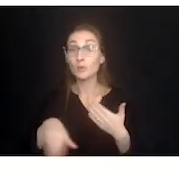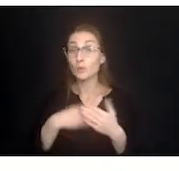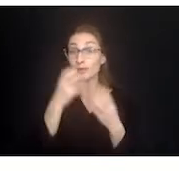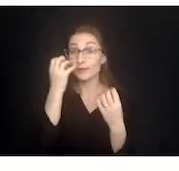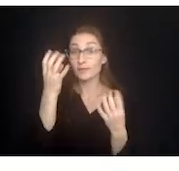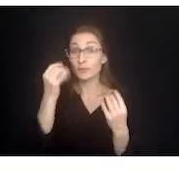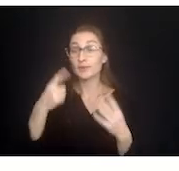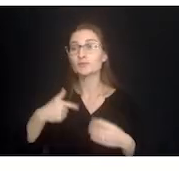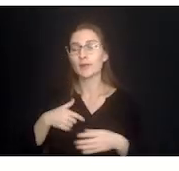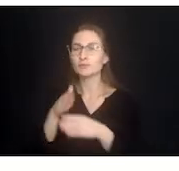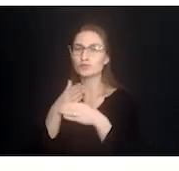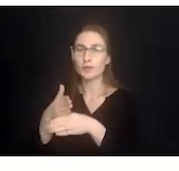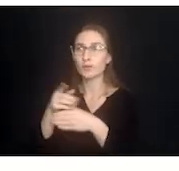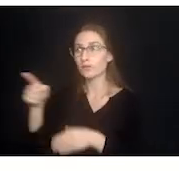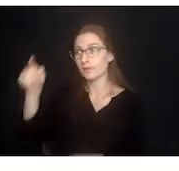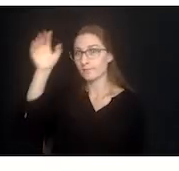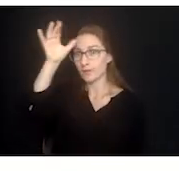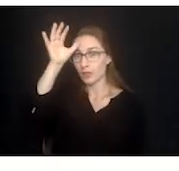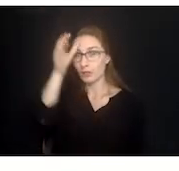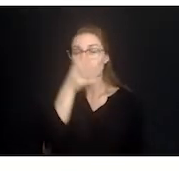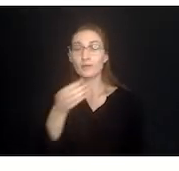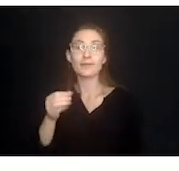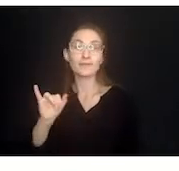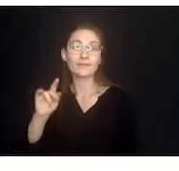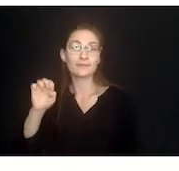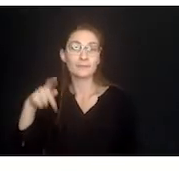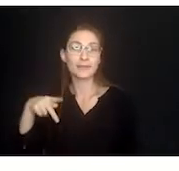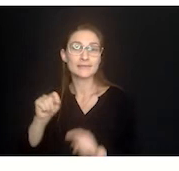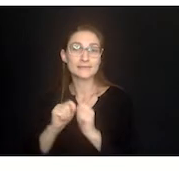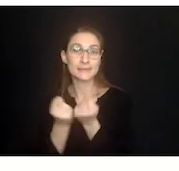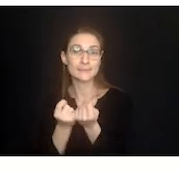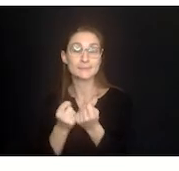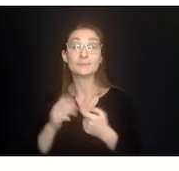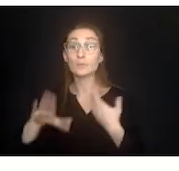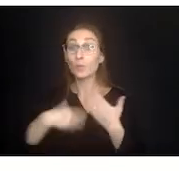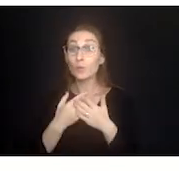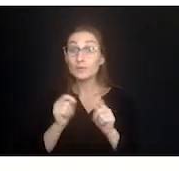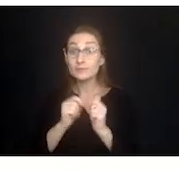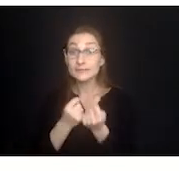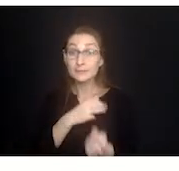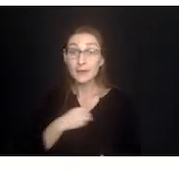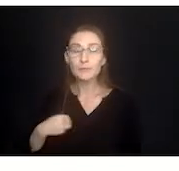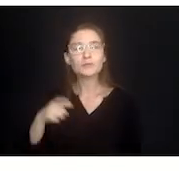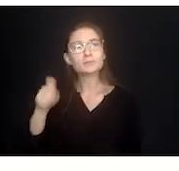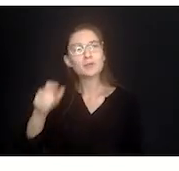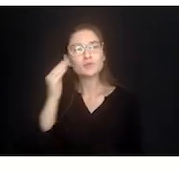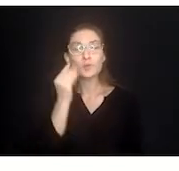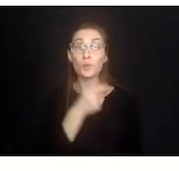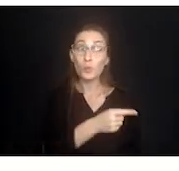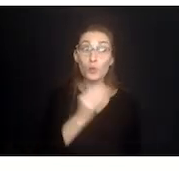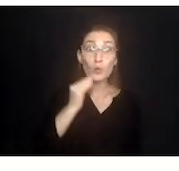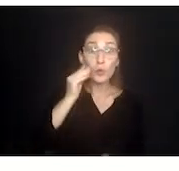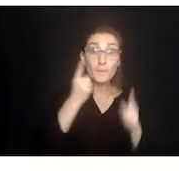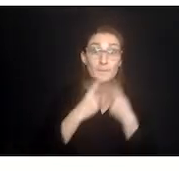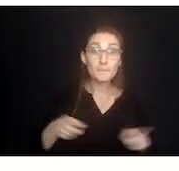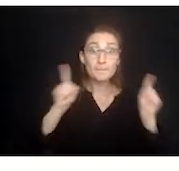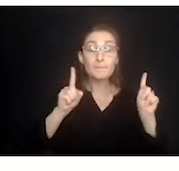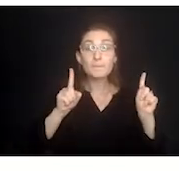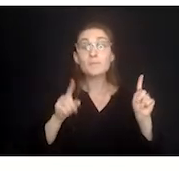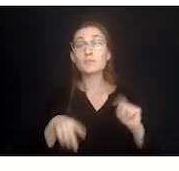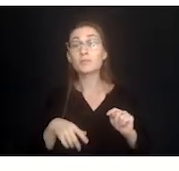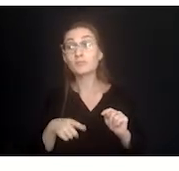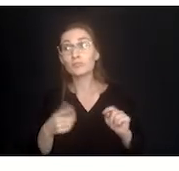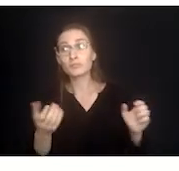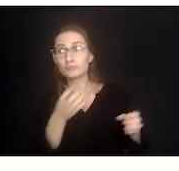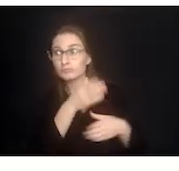I shared all this information that I made with his father and the IEP team because all team members need to know